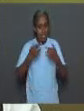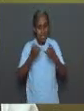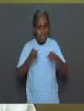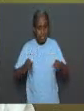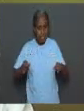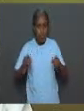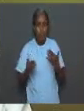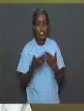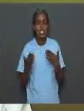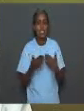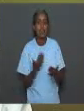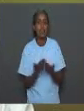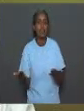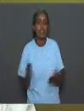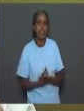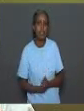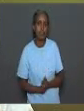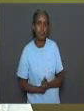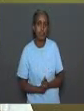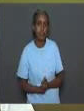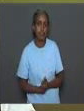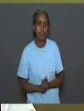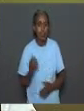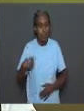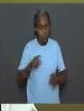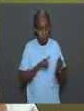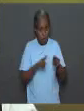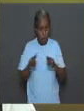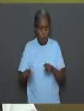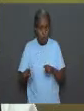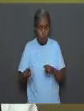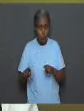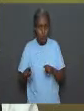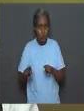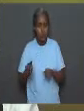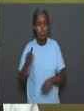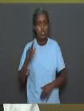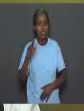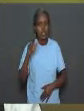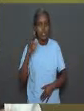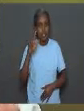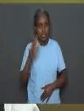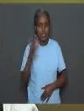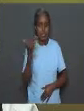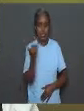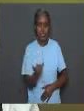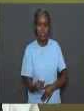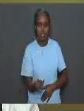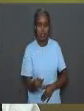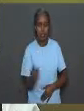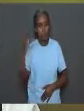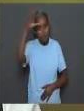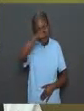simple events. We also saw a tree diagram to predict